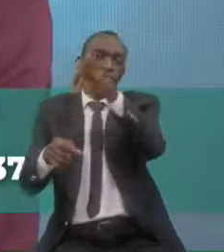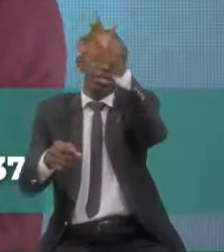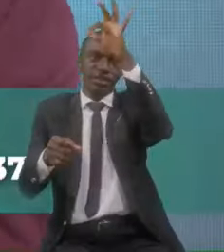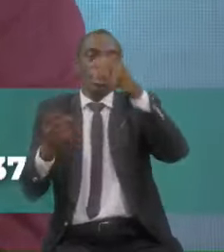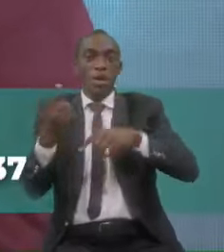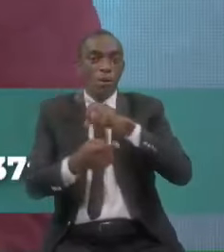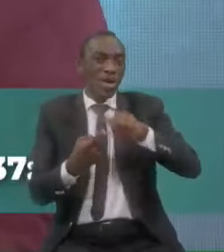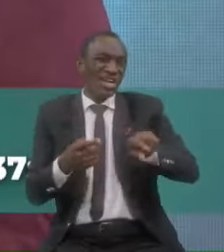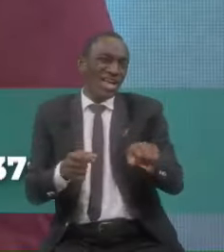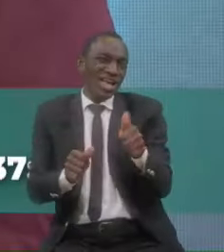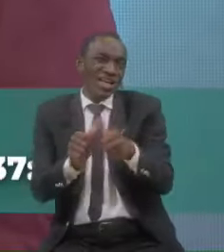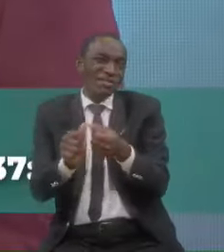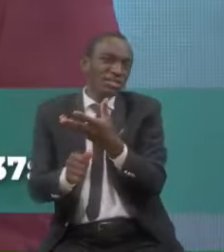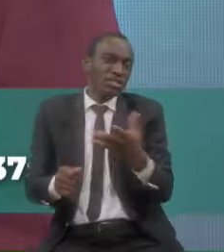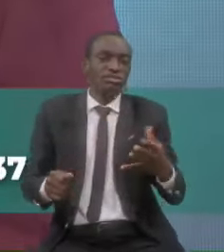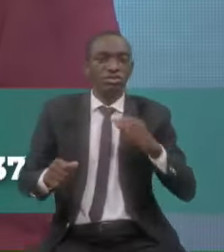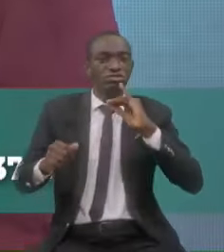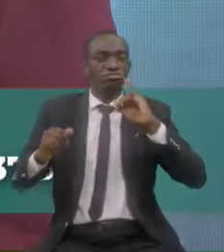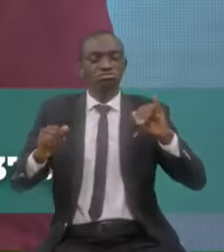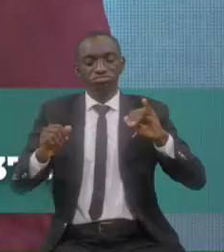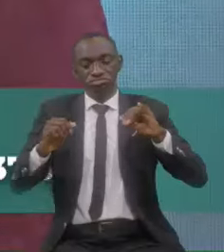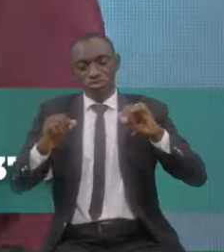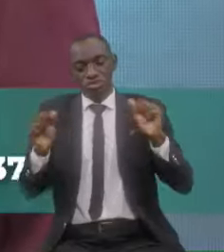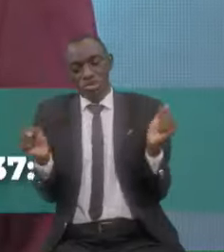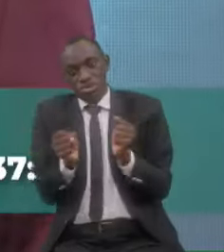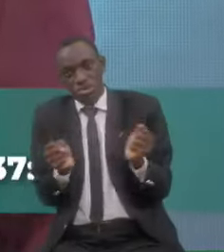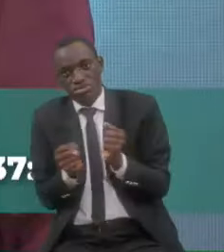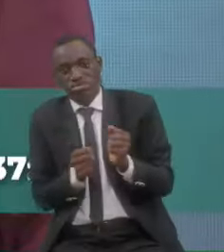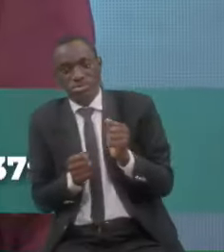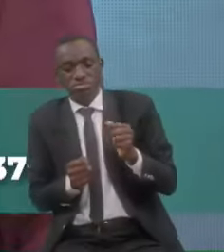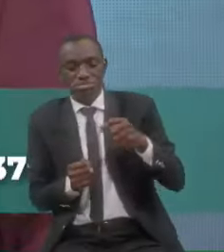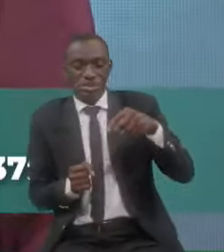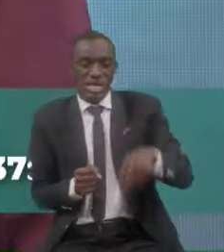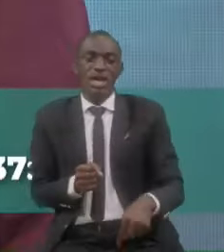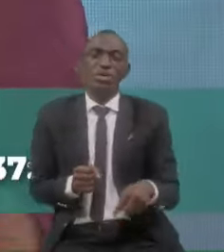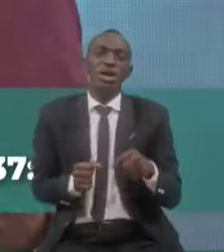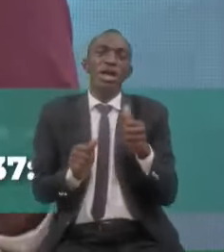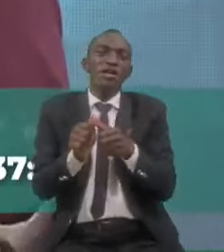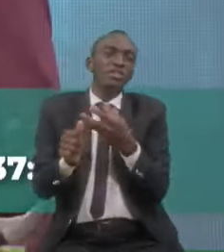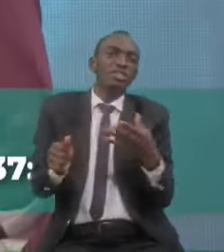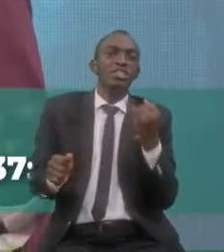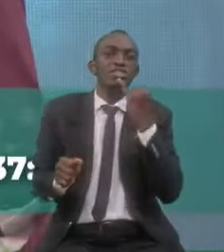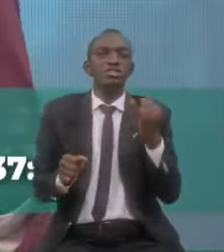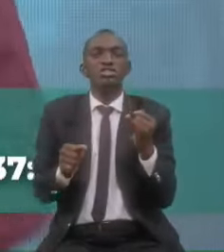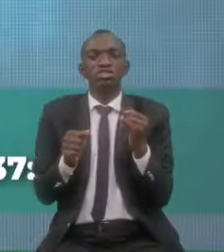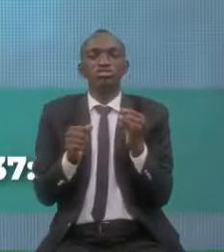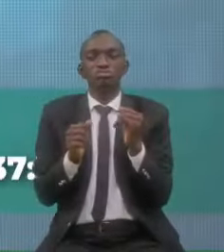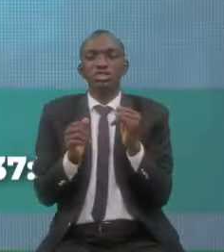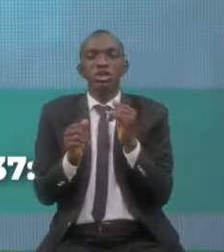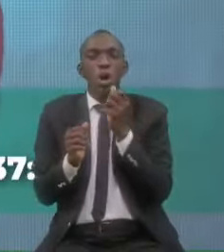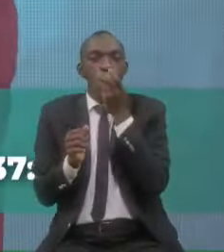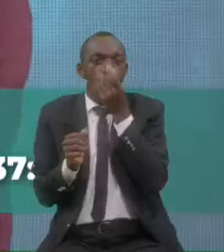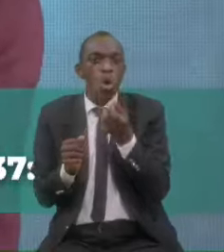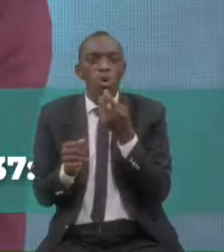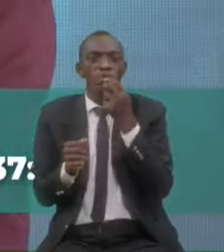down, everything is cold, everything lukewarm, everything, we're